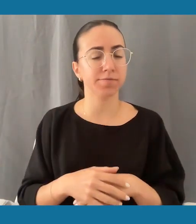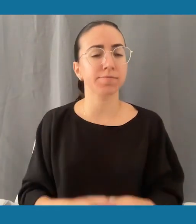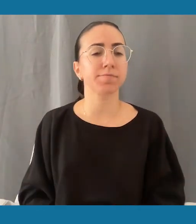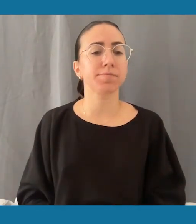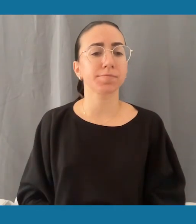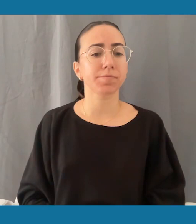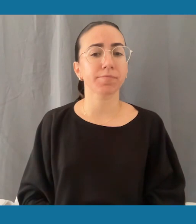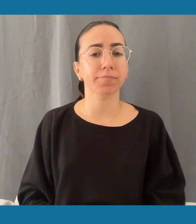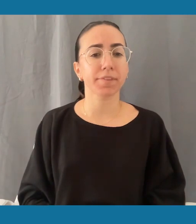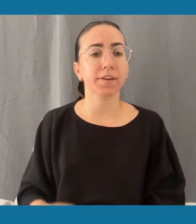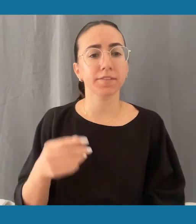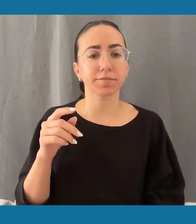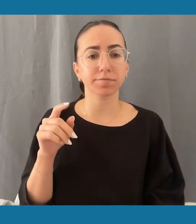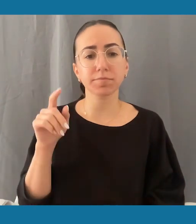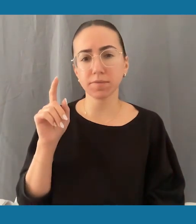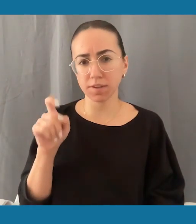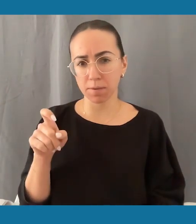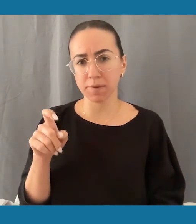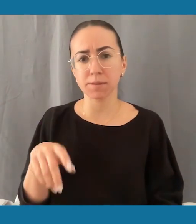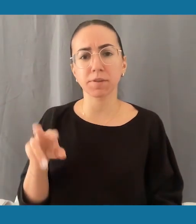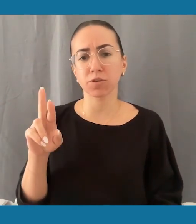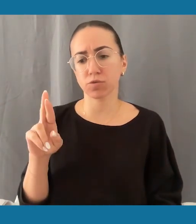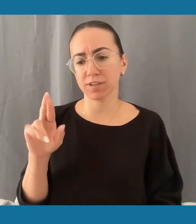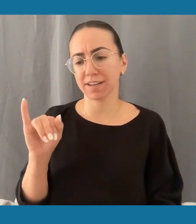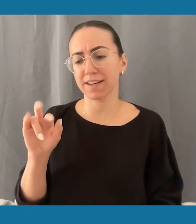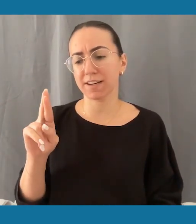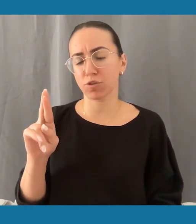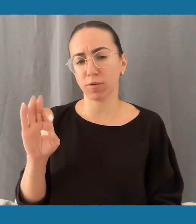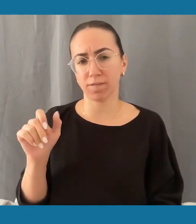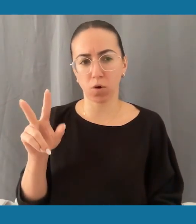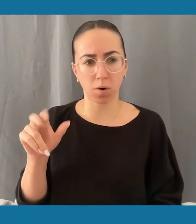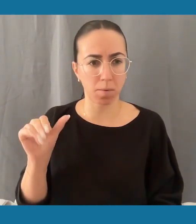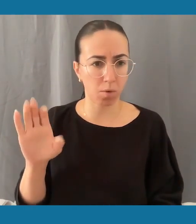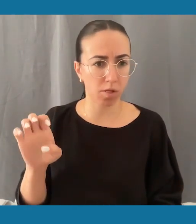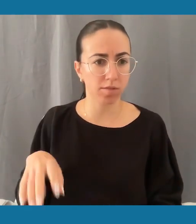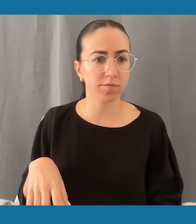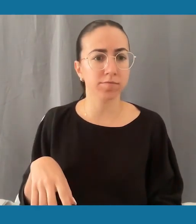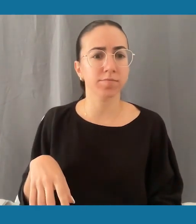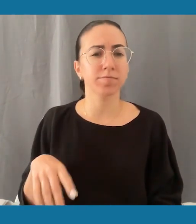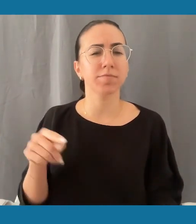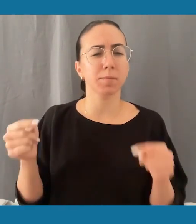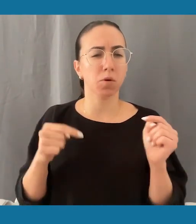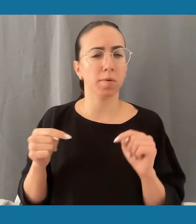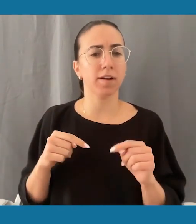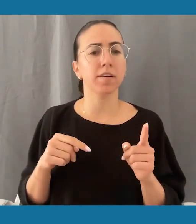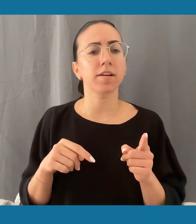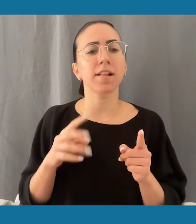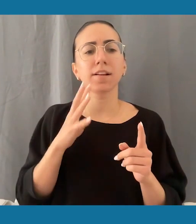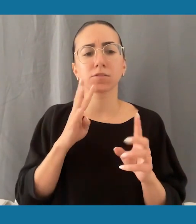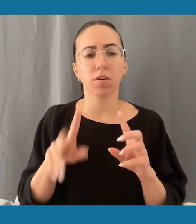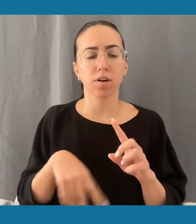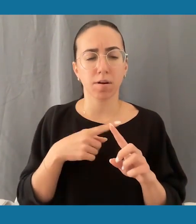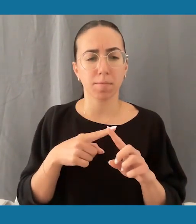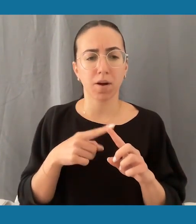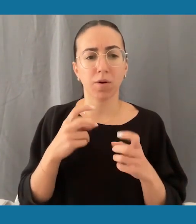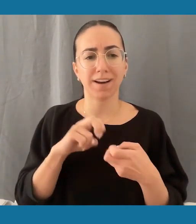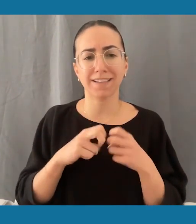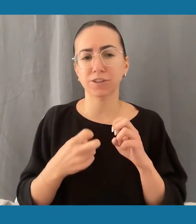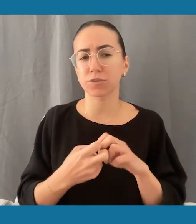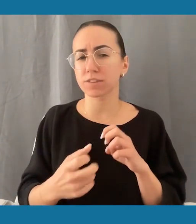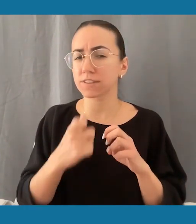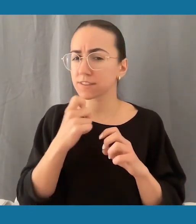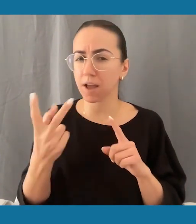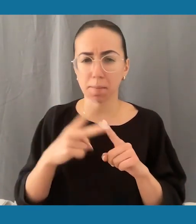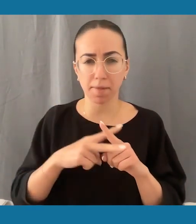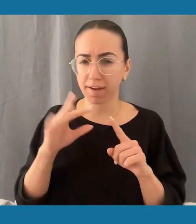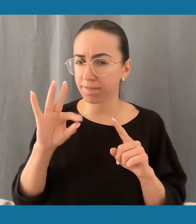Okay, we said it must be irrevocable. Let me go back for a second. Let's talk about an issue that doesn't apply in